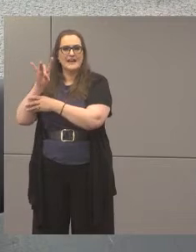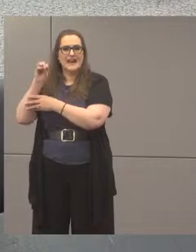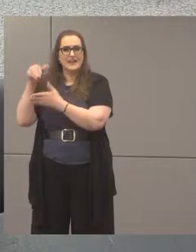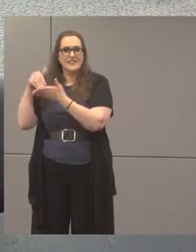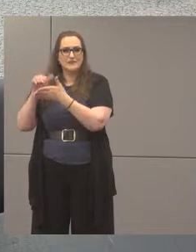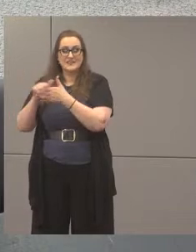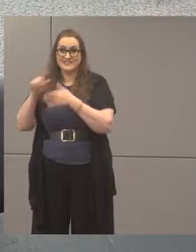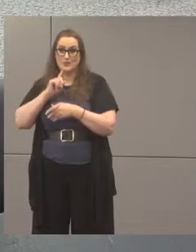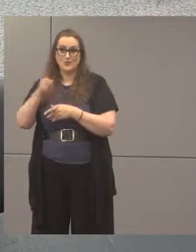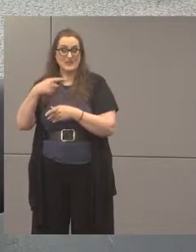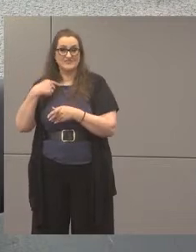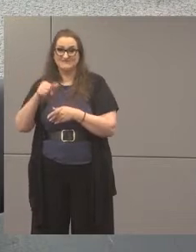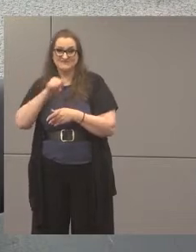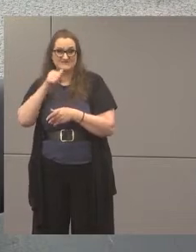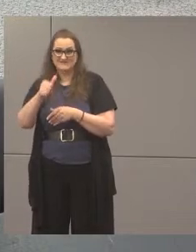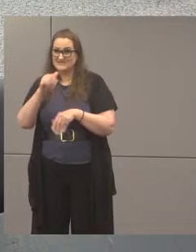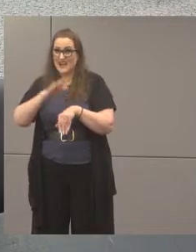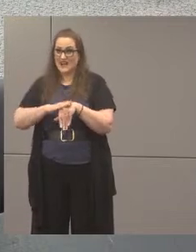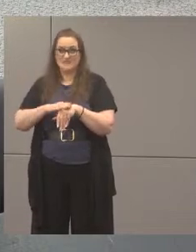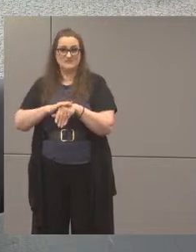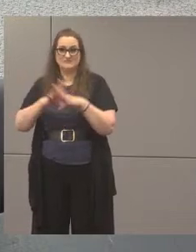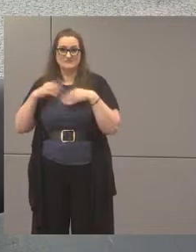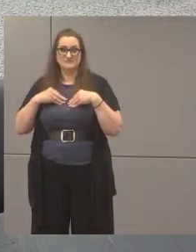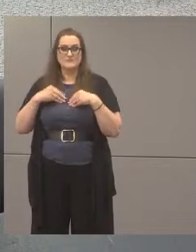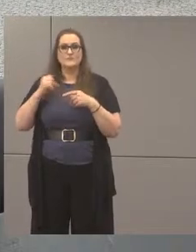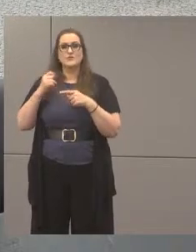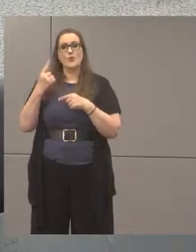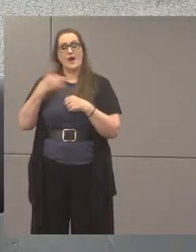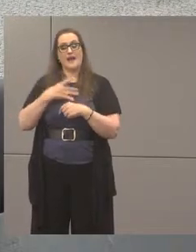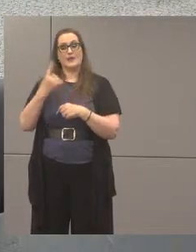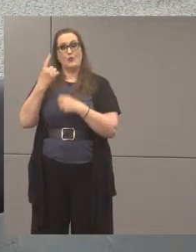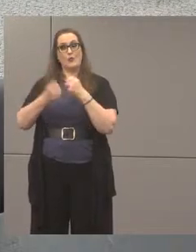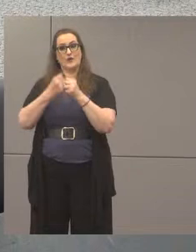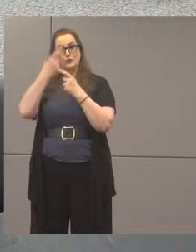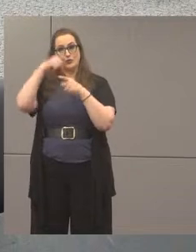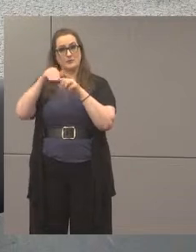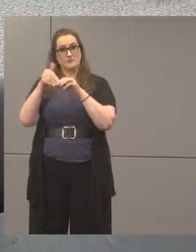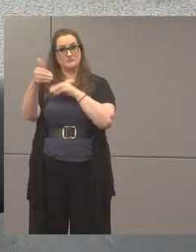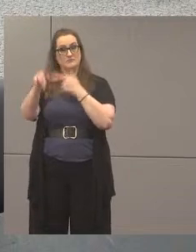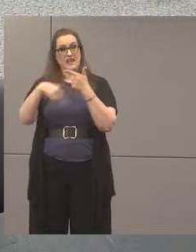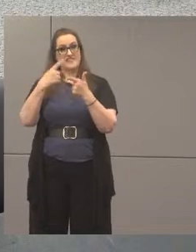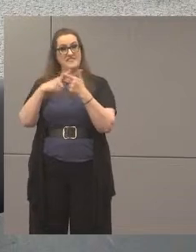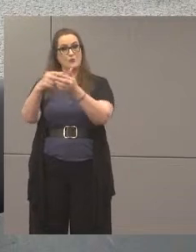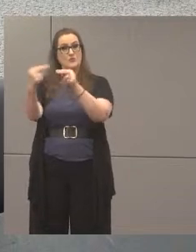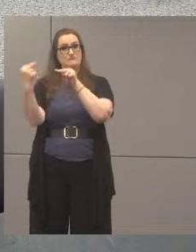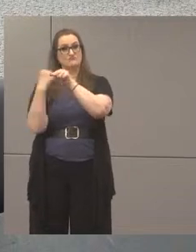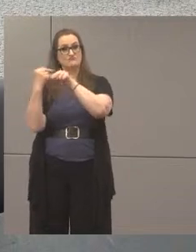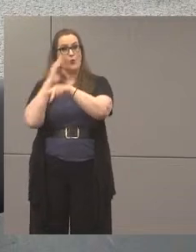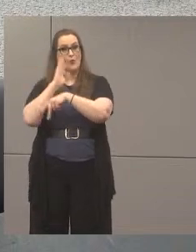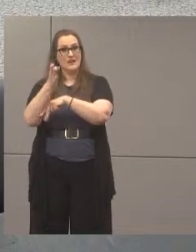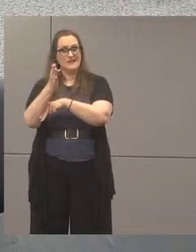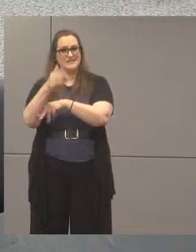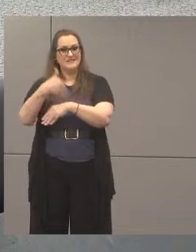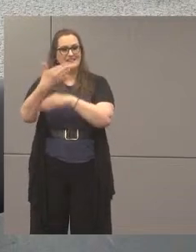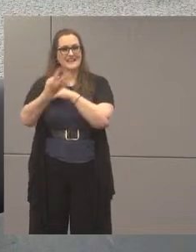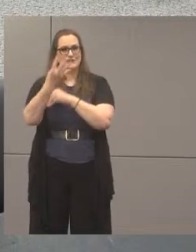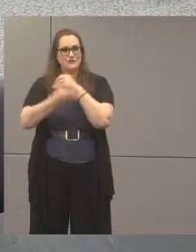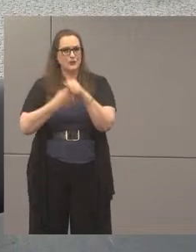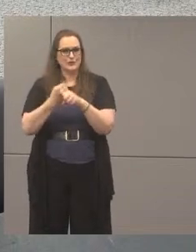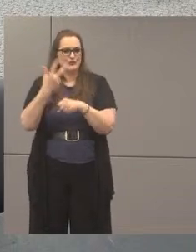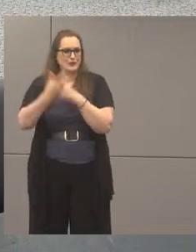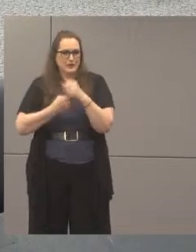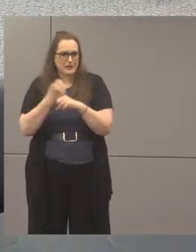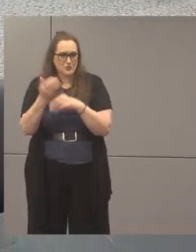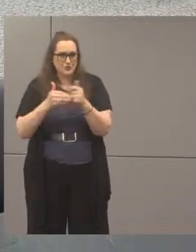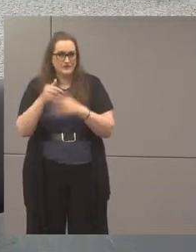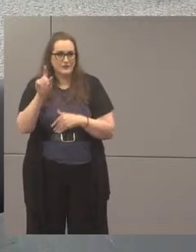that really is off the table. What I'd like to do is a 1-year agreement with you going forward, and then we can negotiate the next 4 years or 3 years we